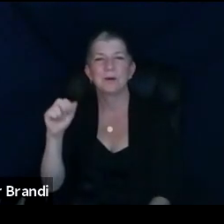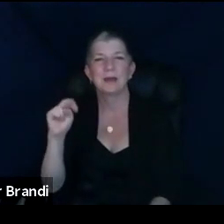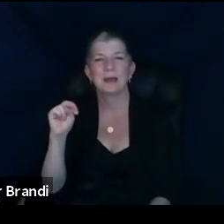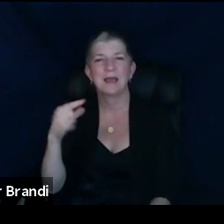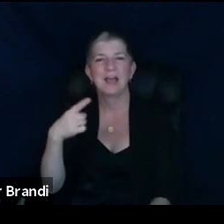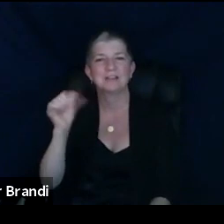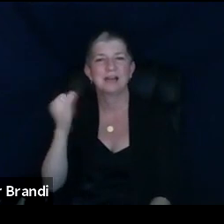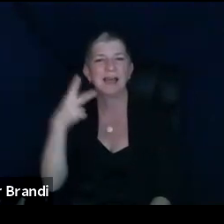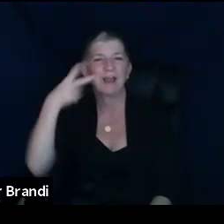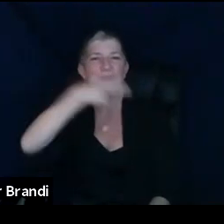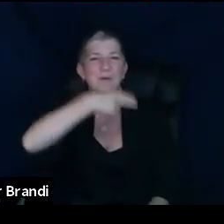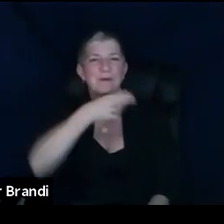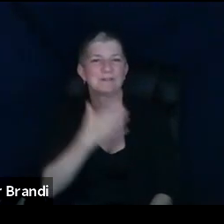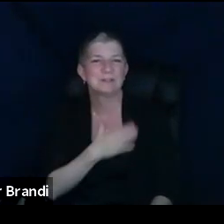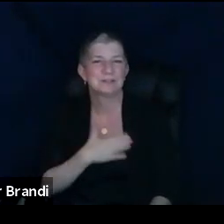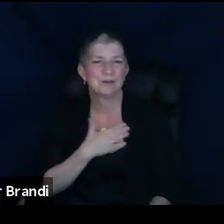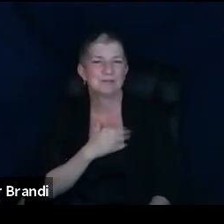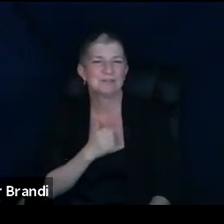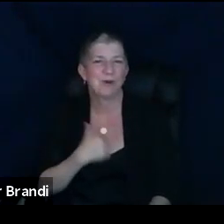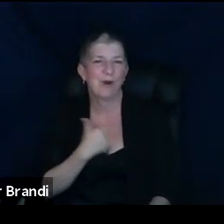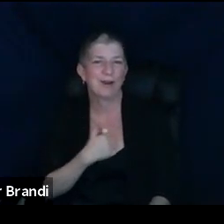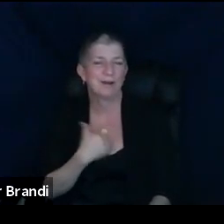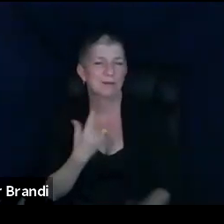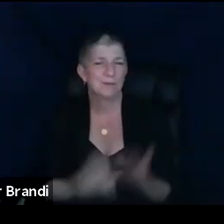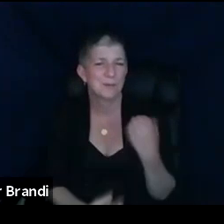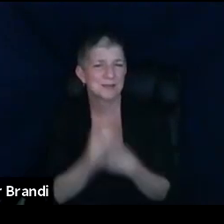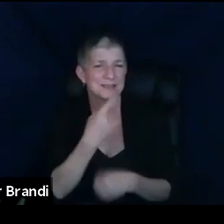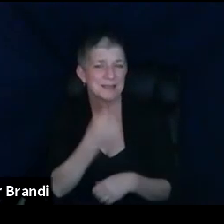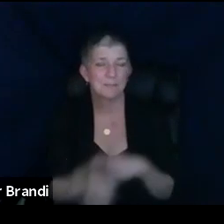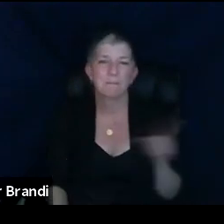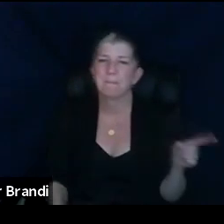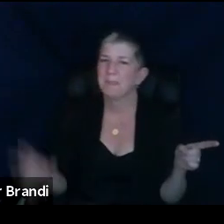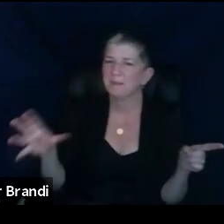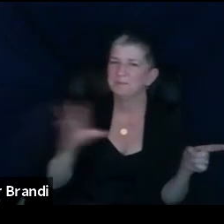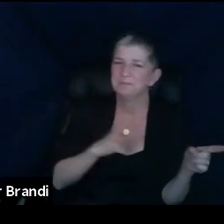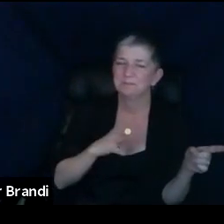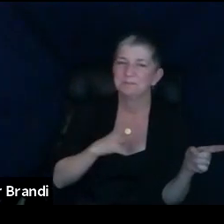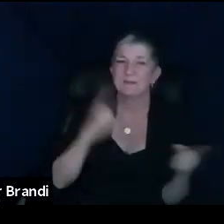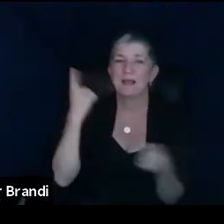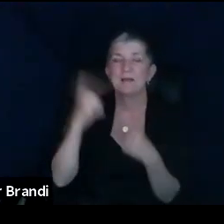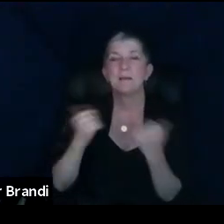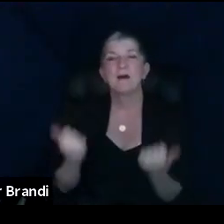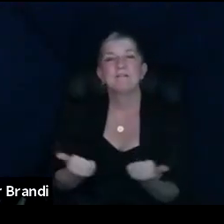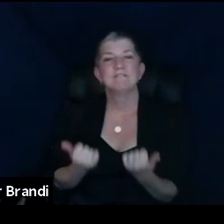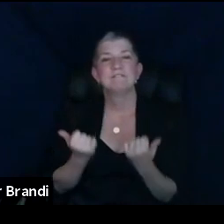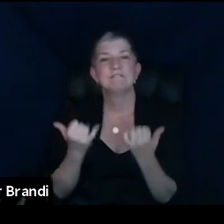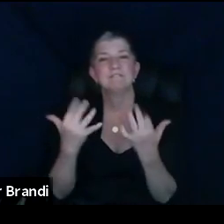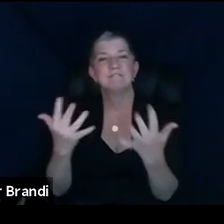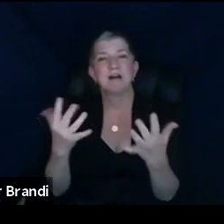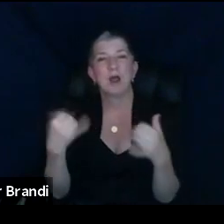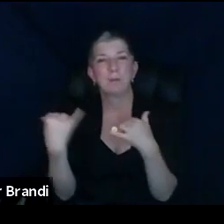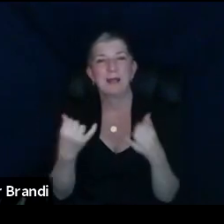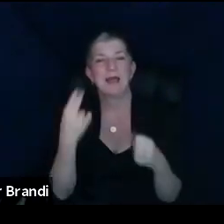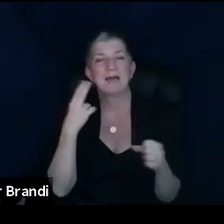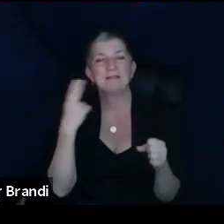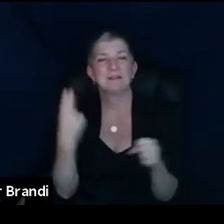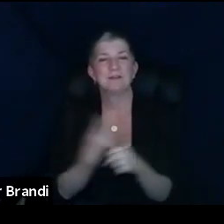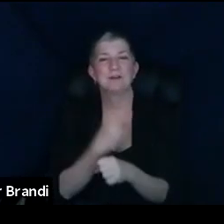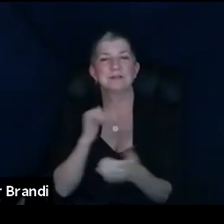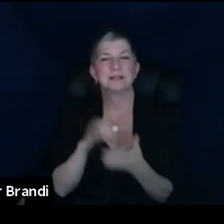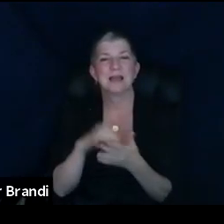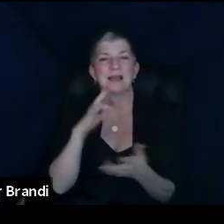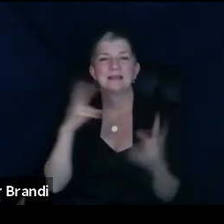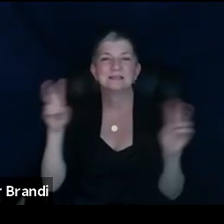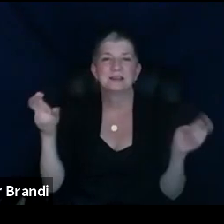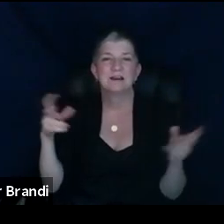to say? You're fine. I was just thinking too about fire play. I've never used it as like a physical therapy, but